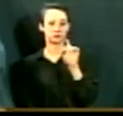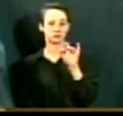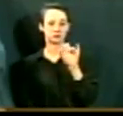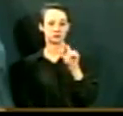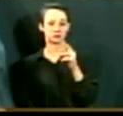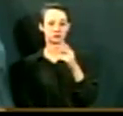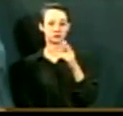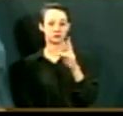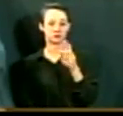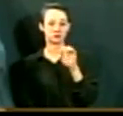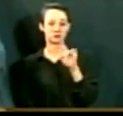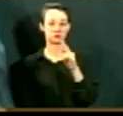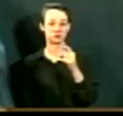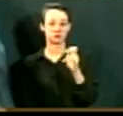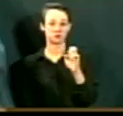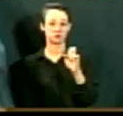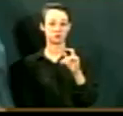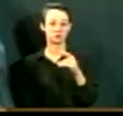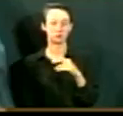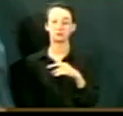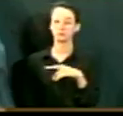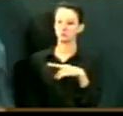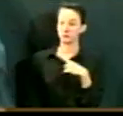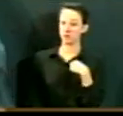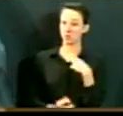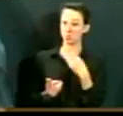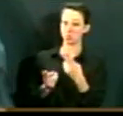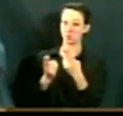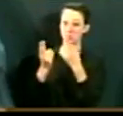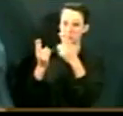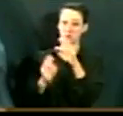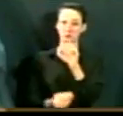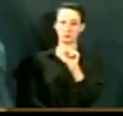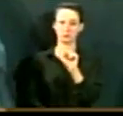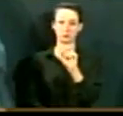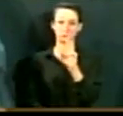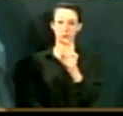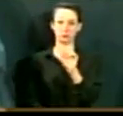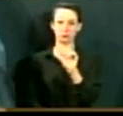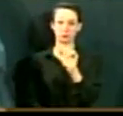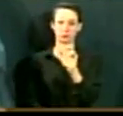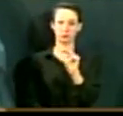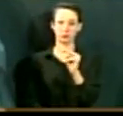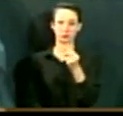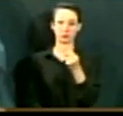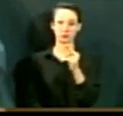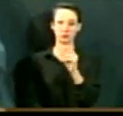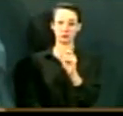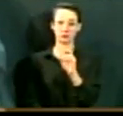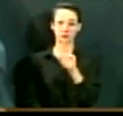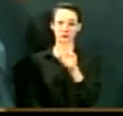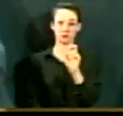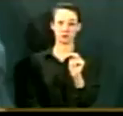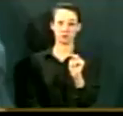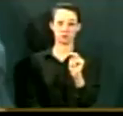Yeah, do you have a nomination? Yes. Okay. I was going to nominate Susan Horn. Okay. Accepted.